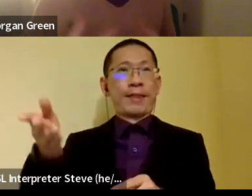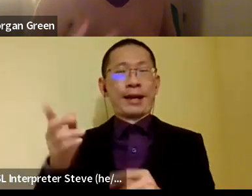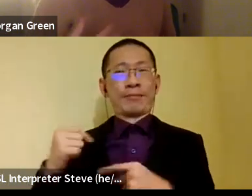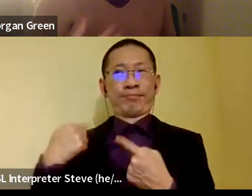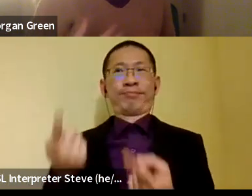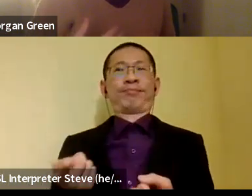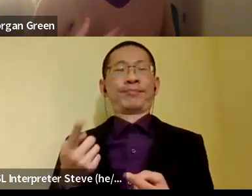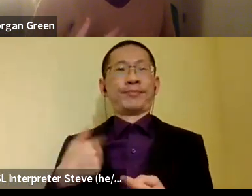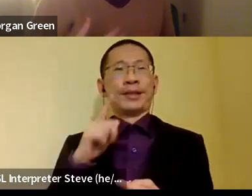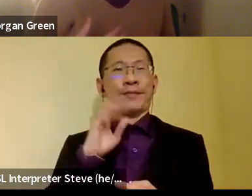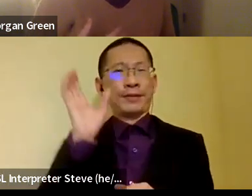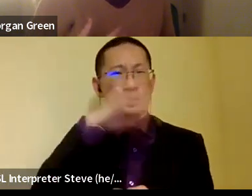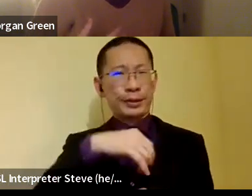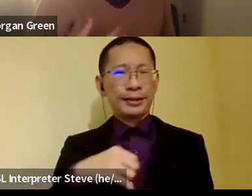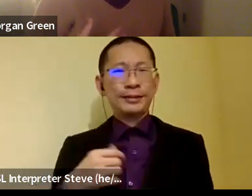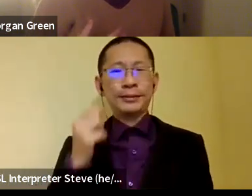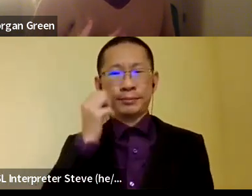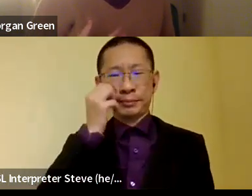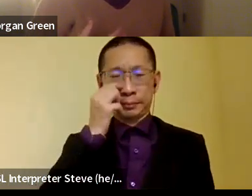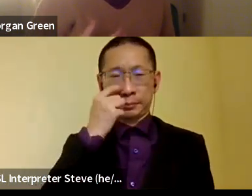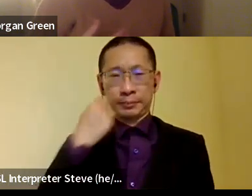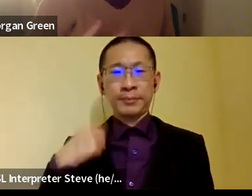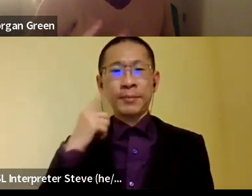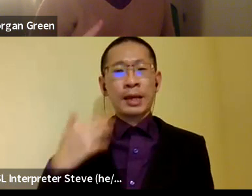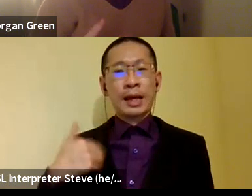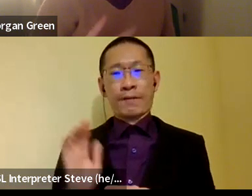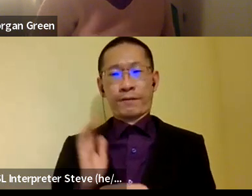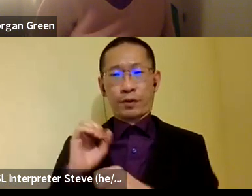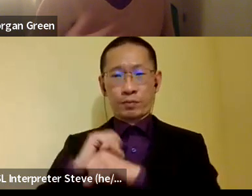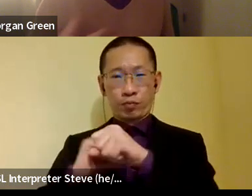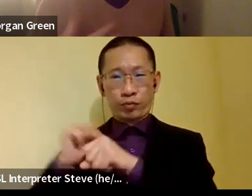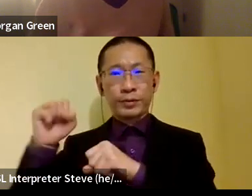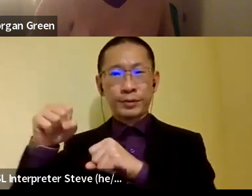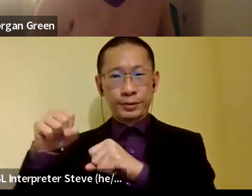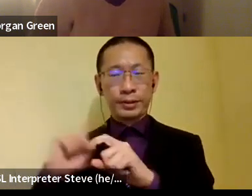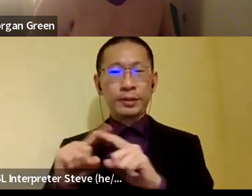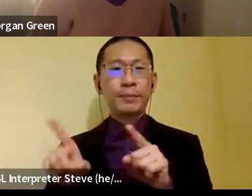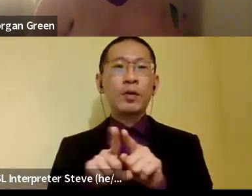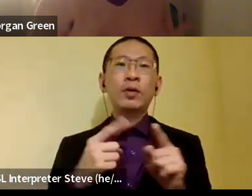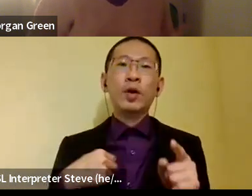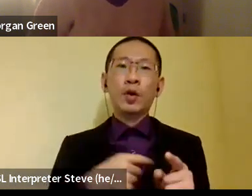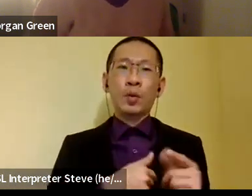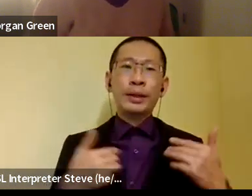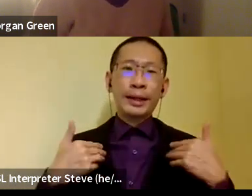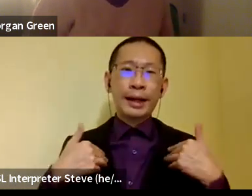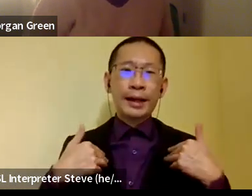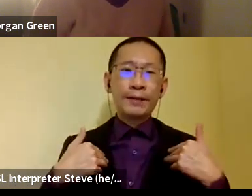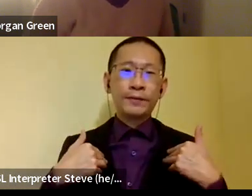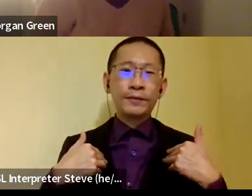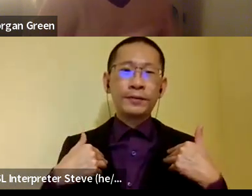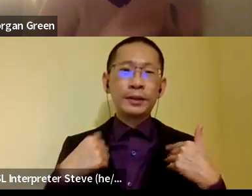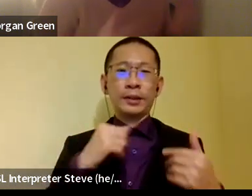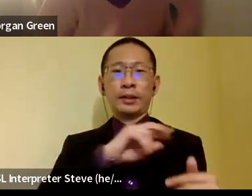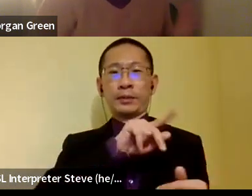think outside of the formal structure, we have, you know,